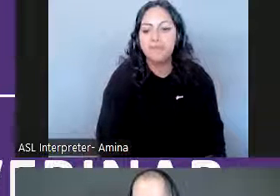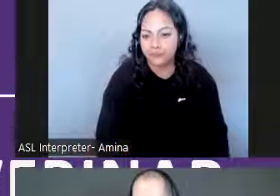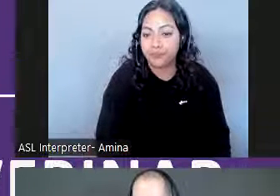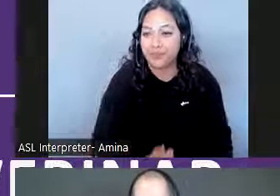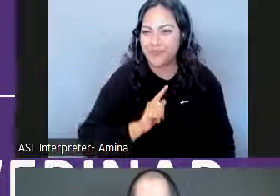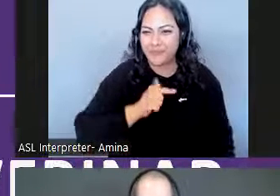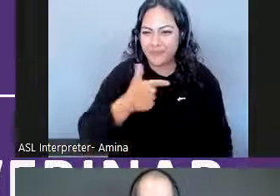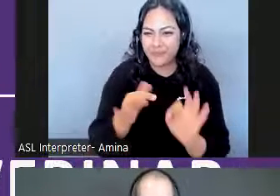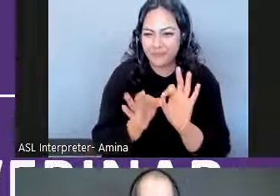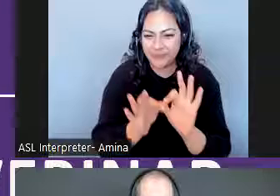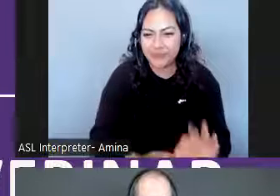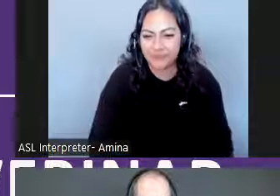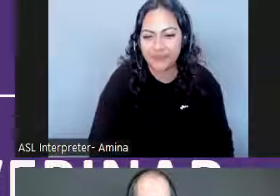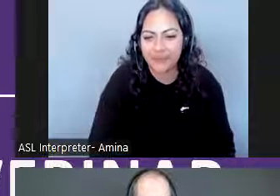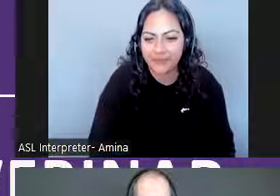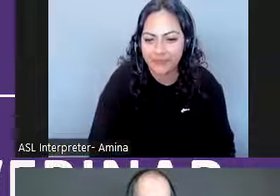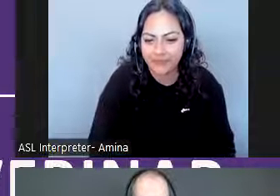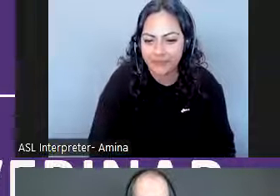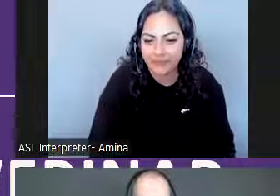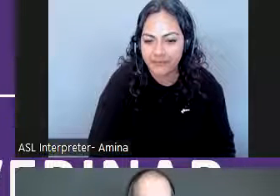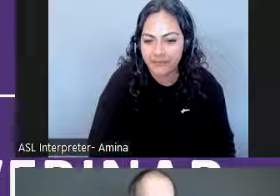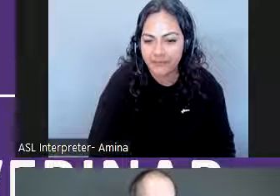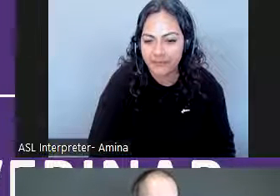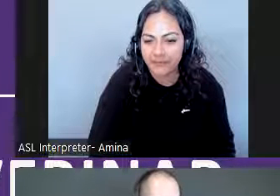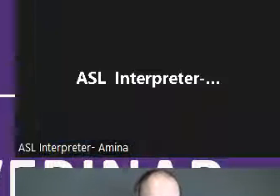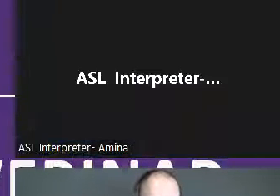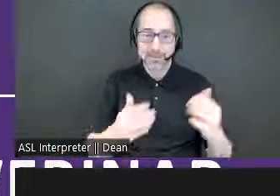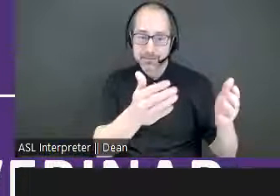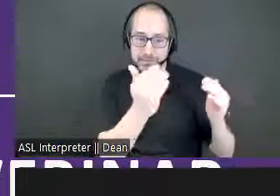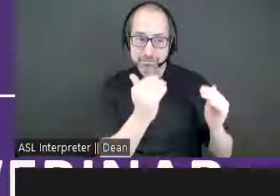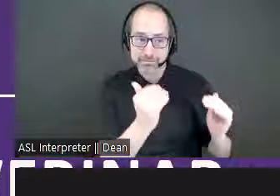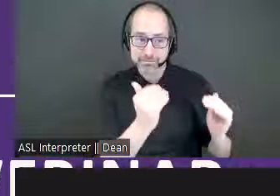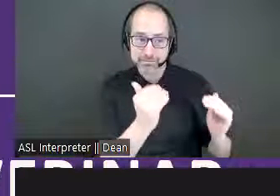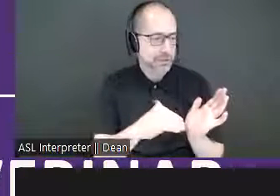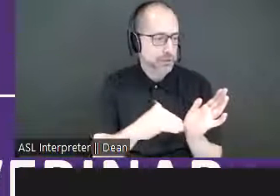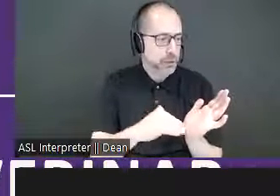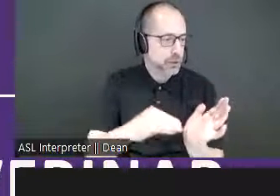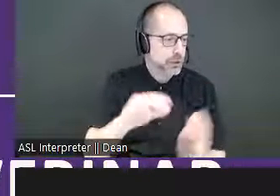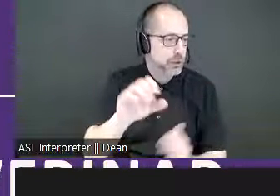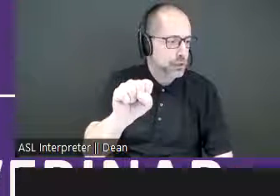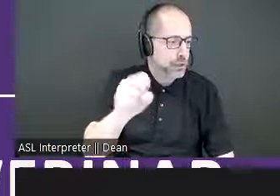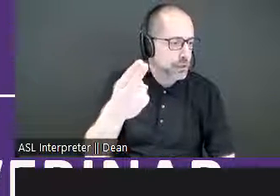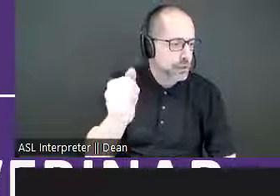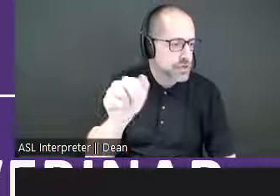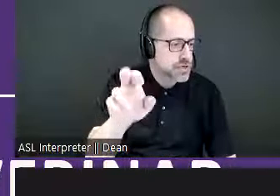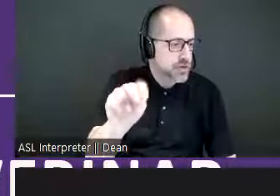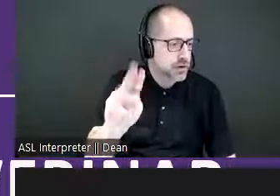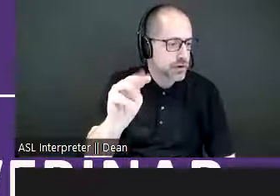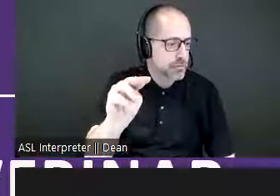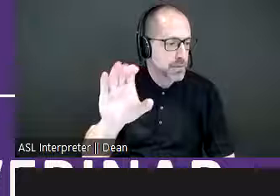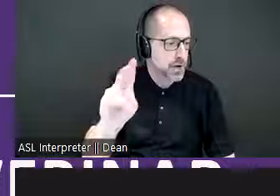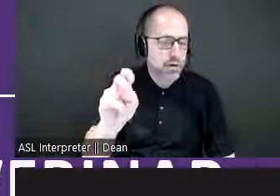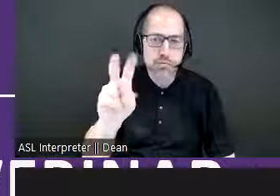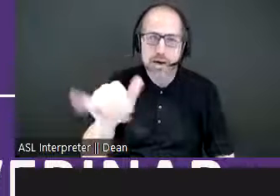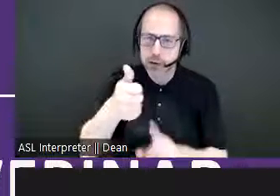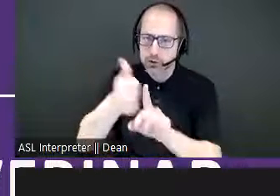And Dr. Sharon McCoubry, who's the president of the Lake County Art Gallery Society.